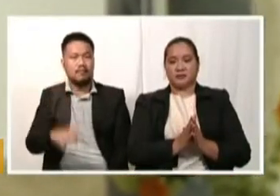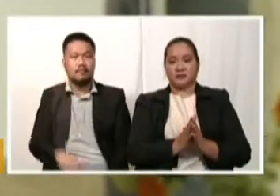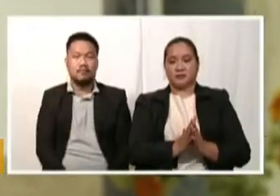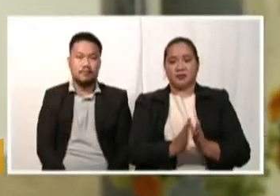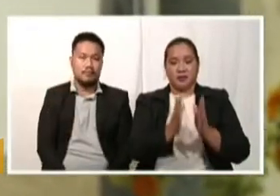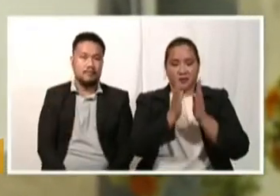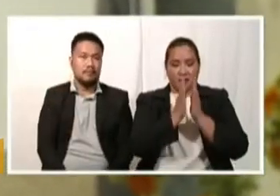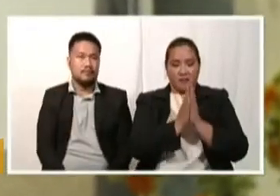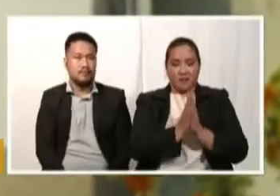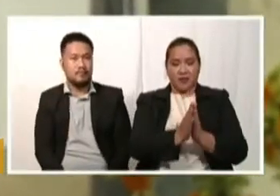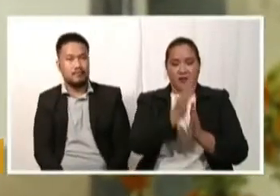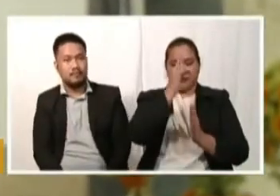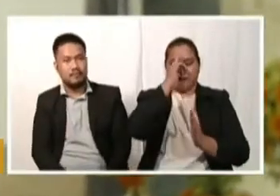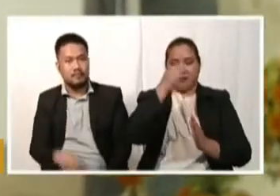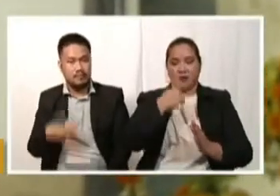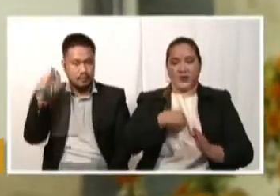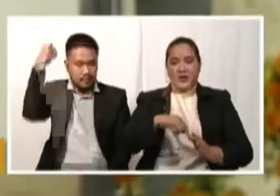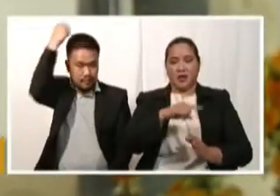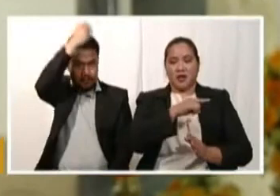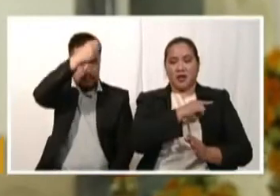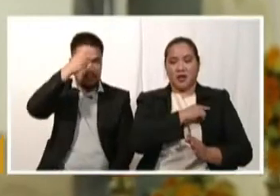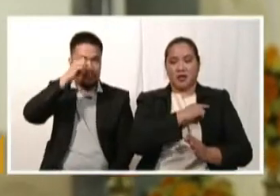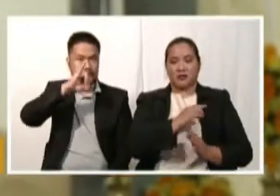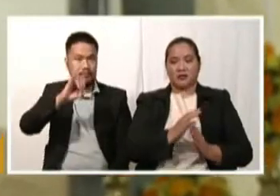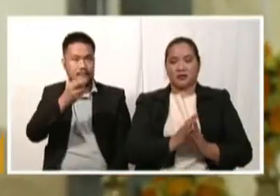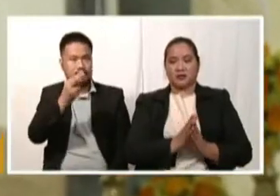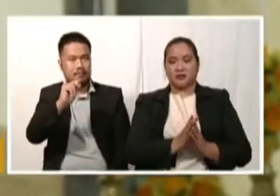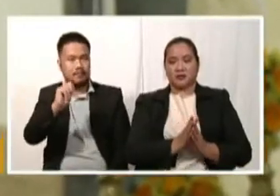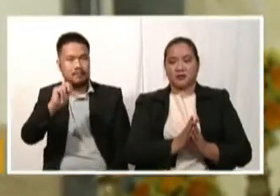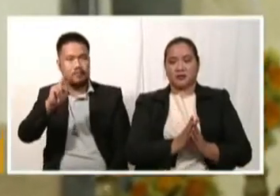Saint John Vianney,